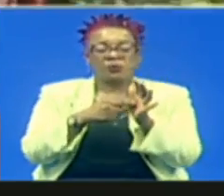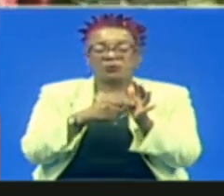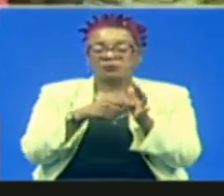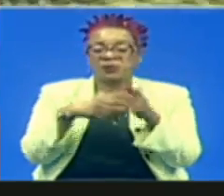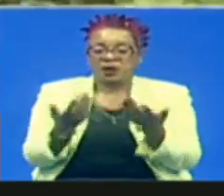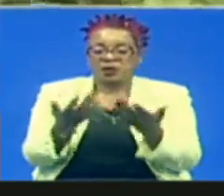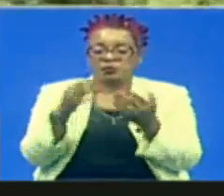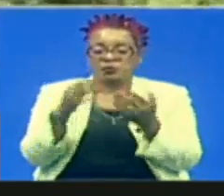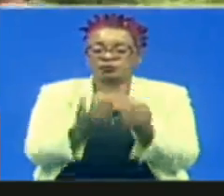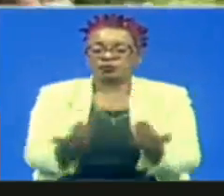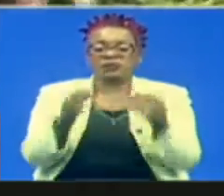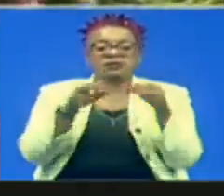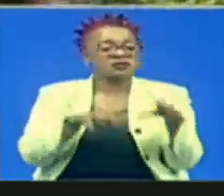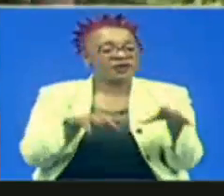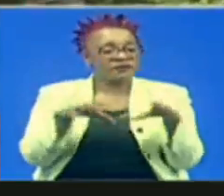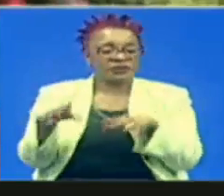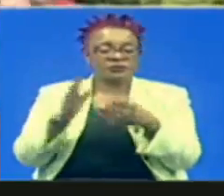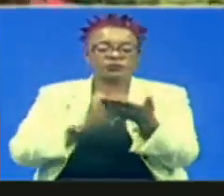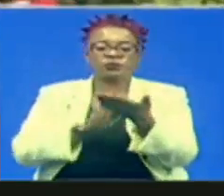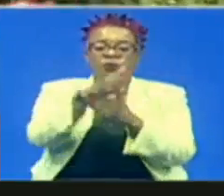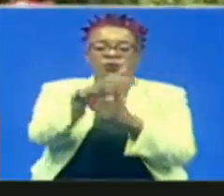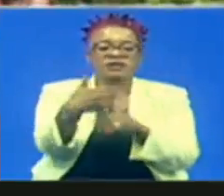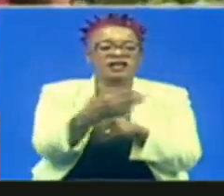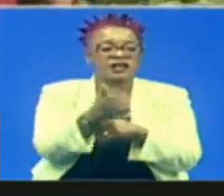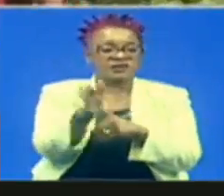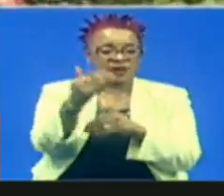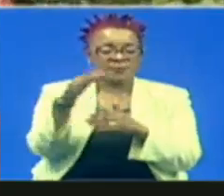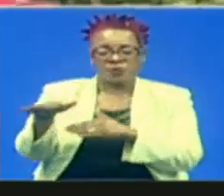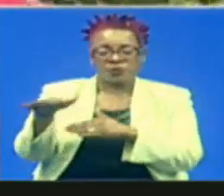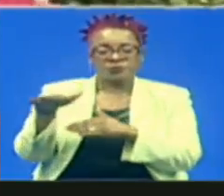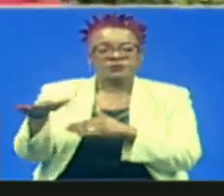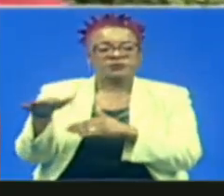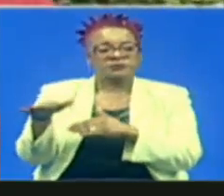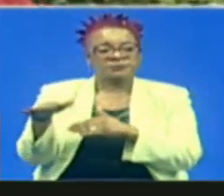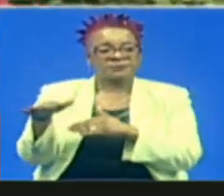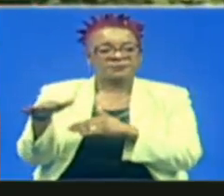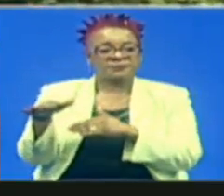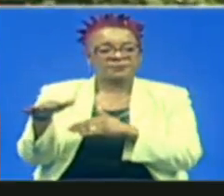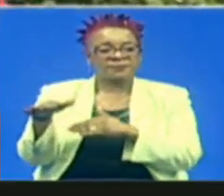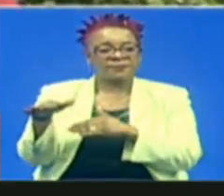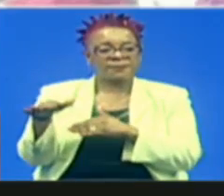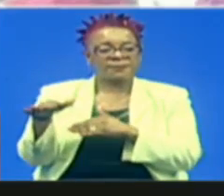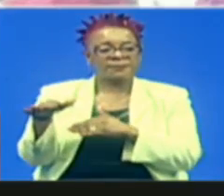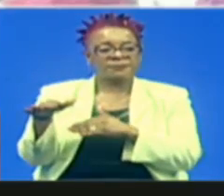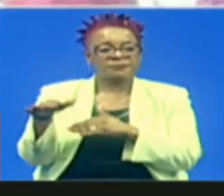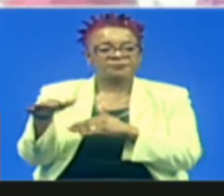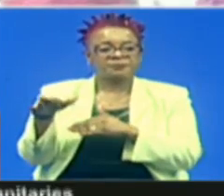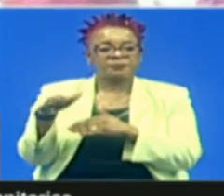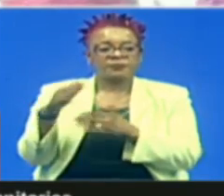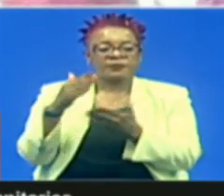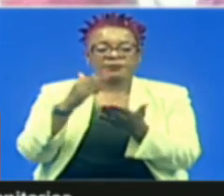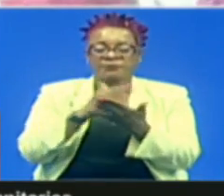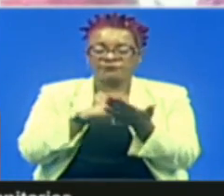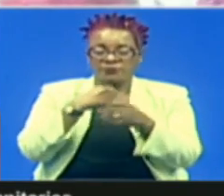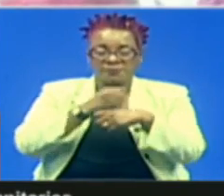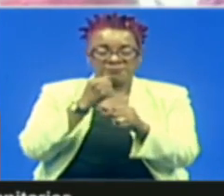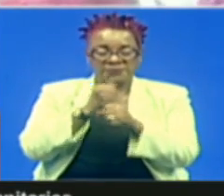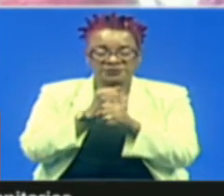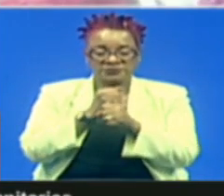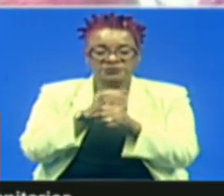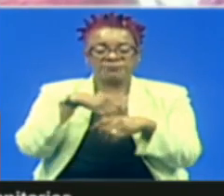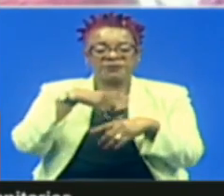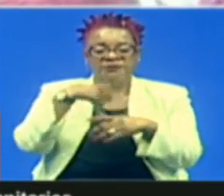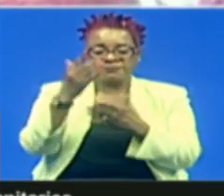Wangoi Primary School in Daragua who braved the morning breeze to cross a one-tree slippery bridge before making it to school.